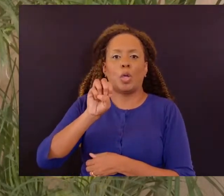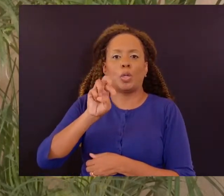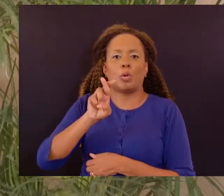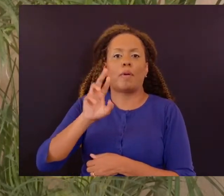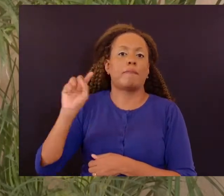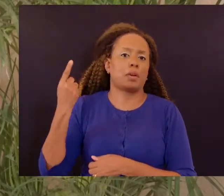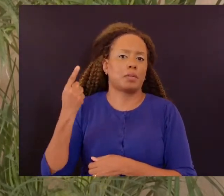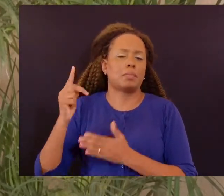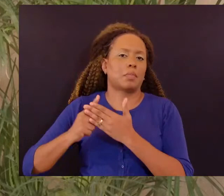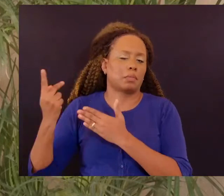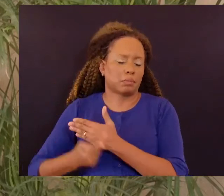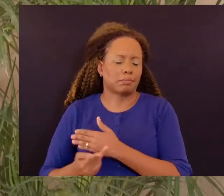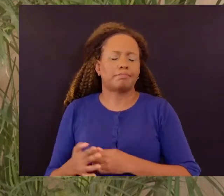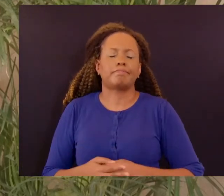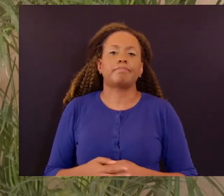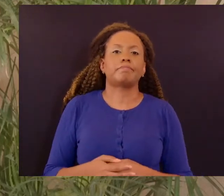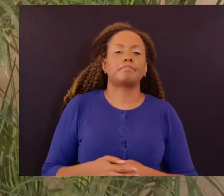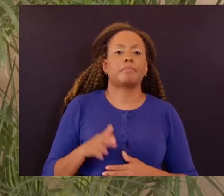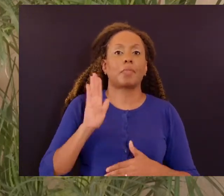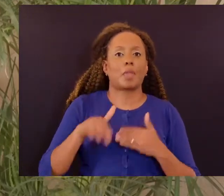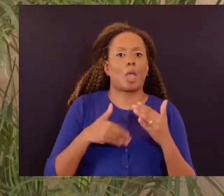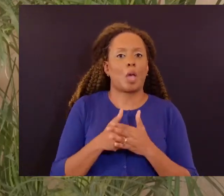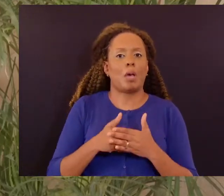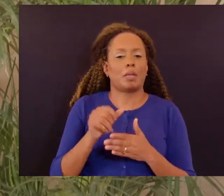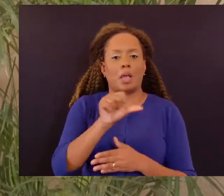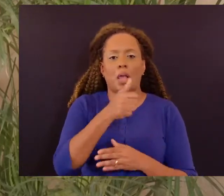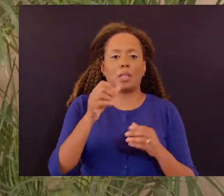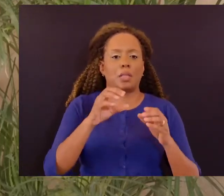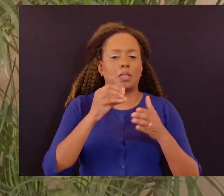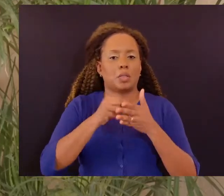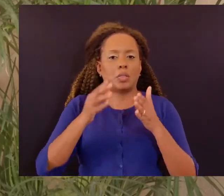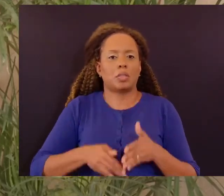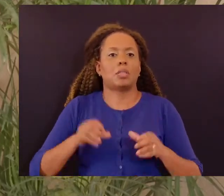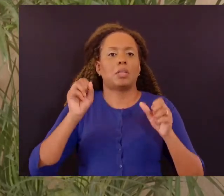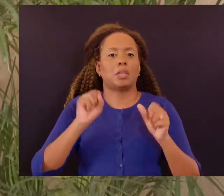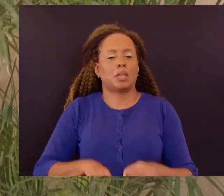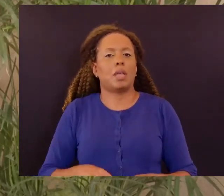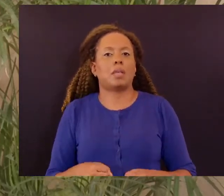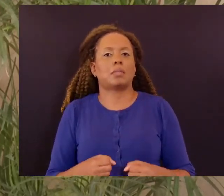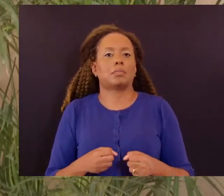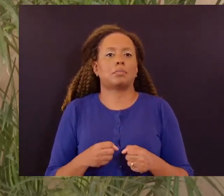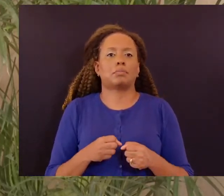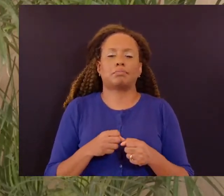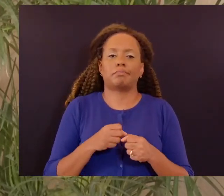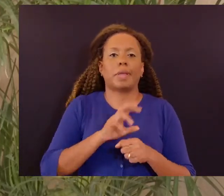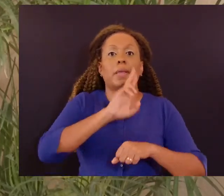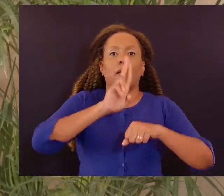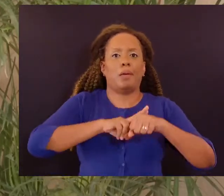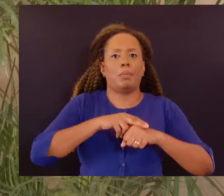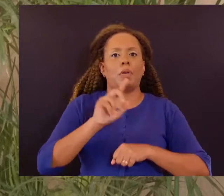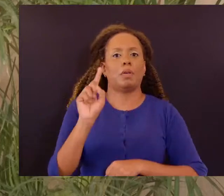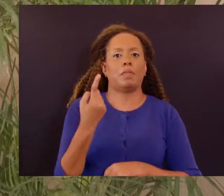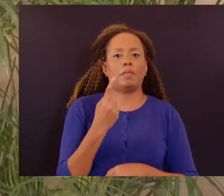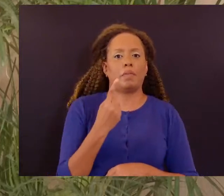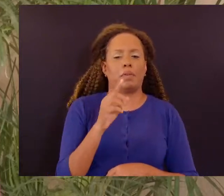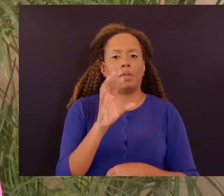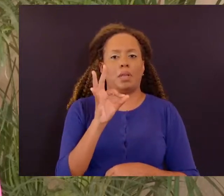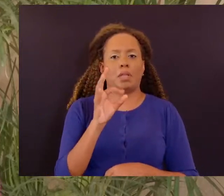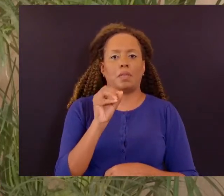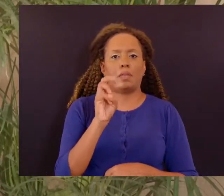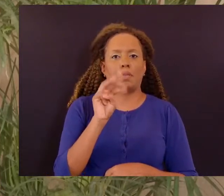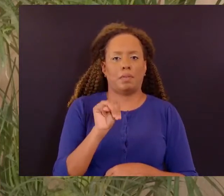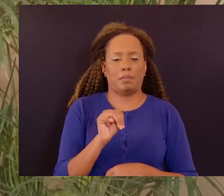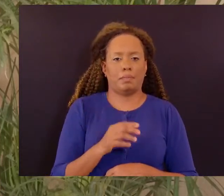students, we believe, will be able to follow the regular first year program in the other curriculum areas, but the literacy and numeracy will stand